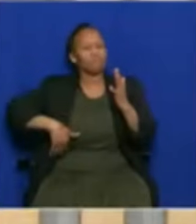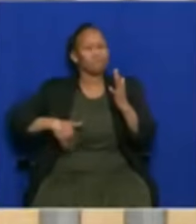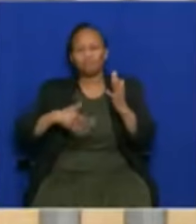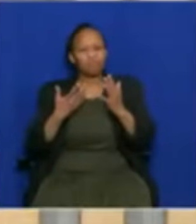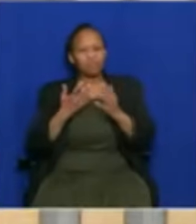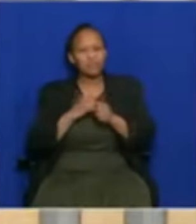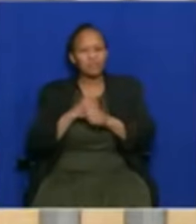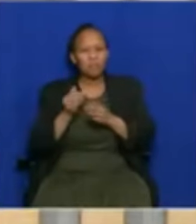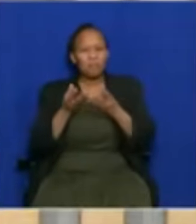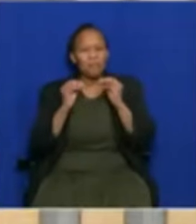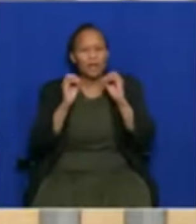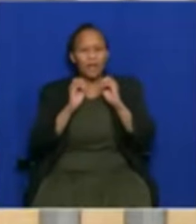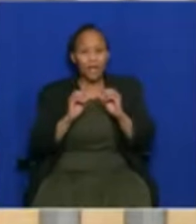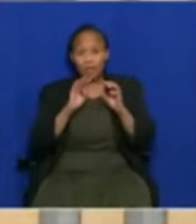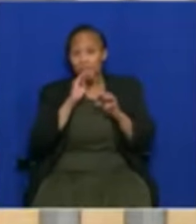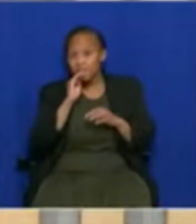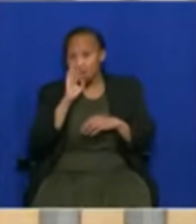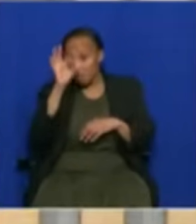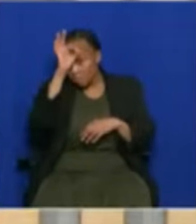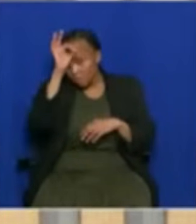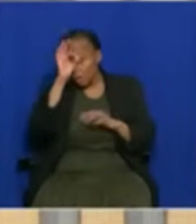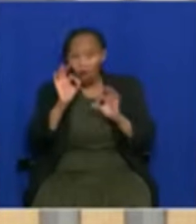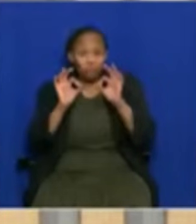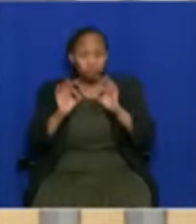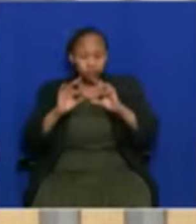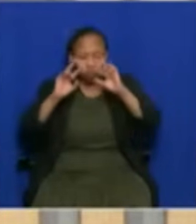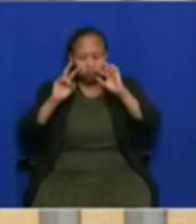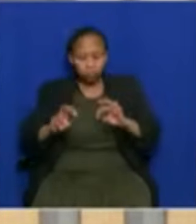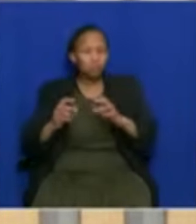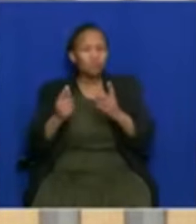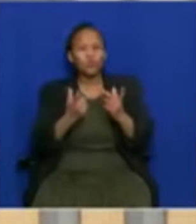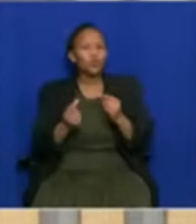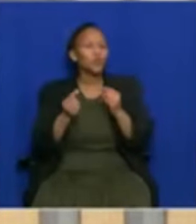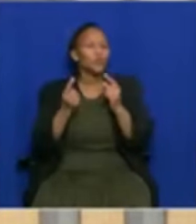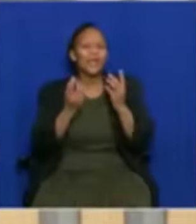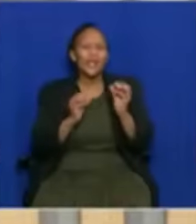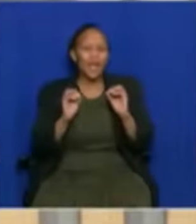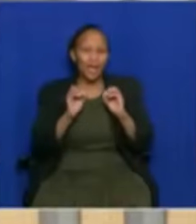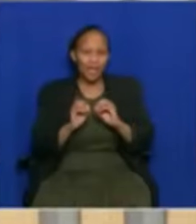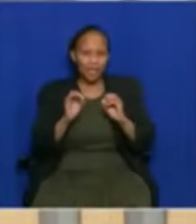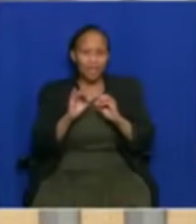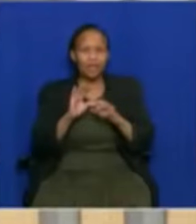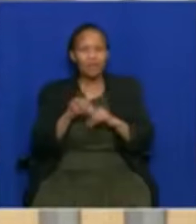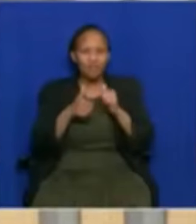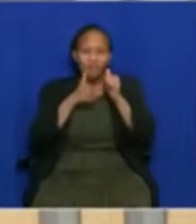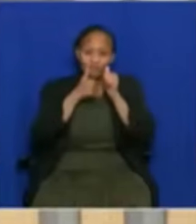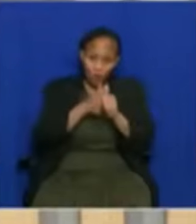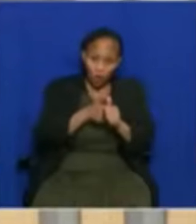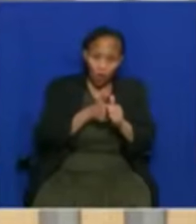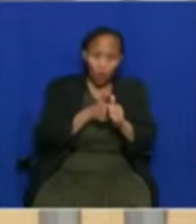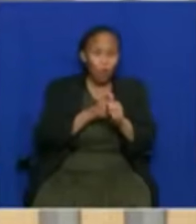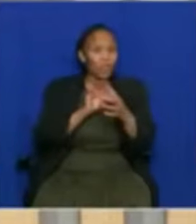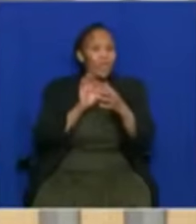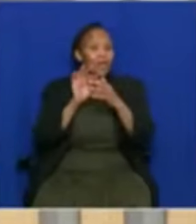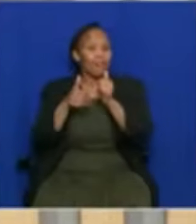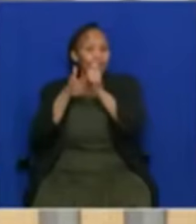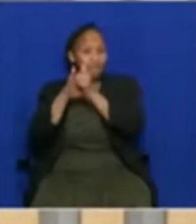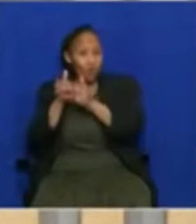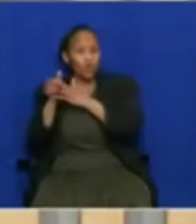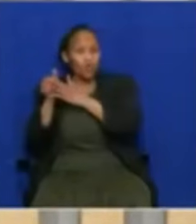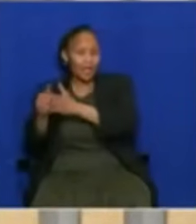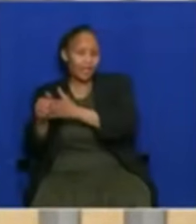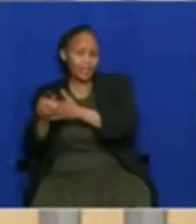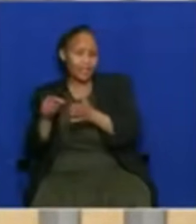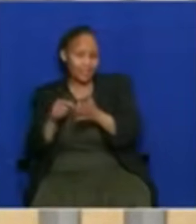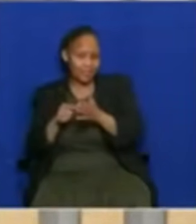thought about a link, a lead. Follow the link, follow the lead, and see where it takes you. So I'm giving that part of it to